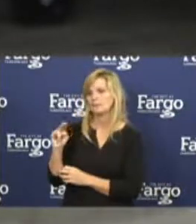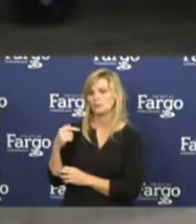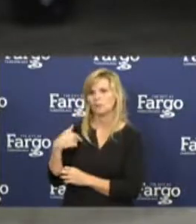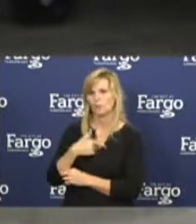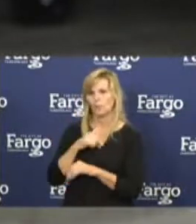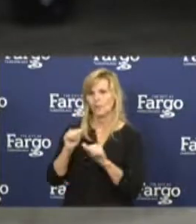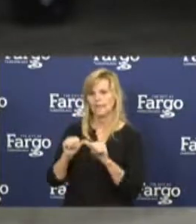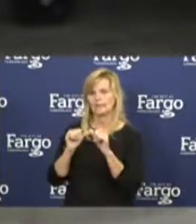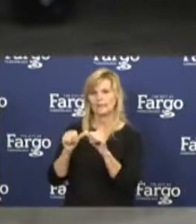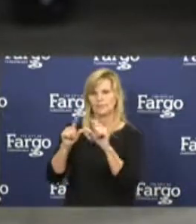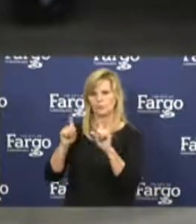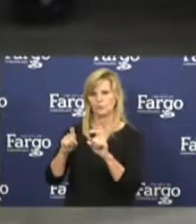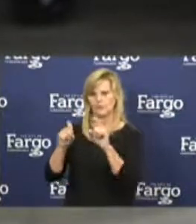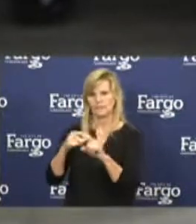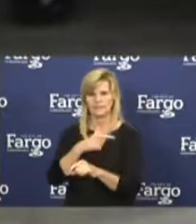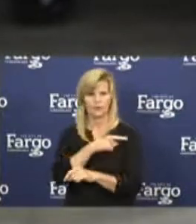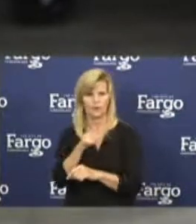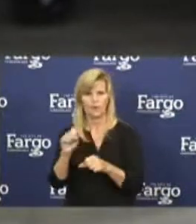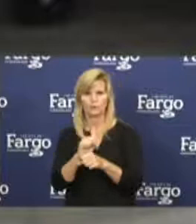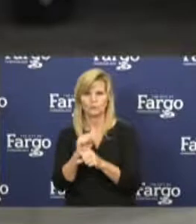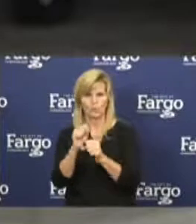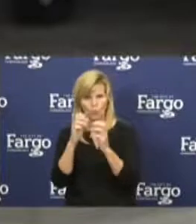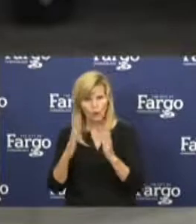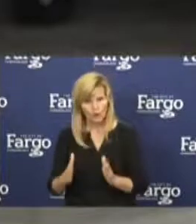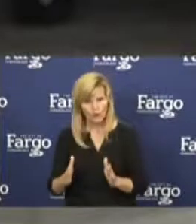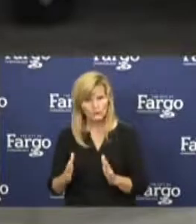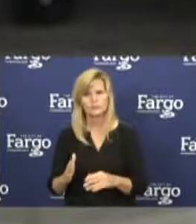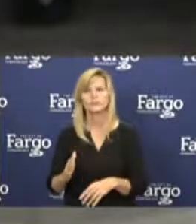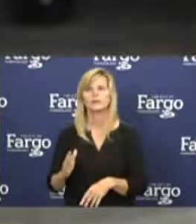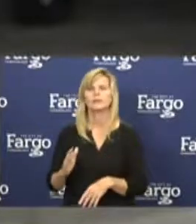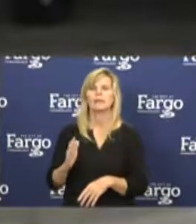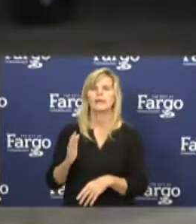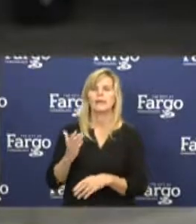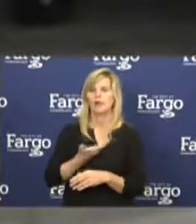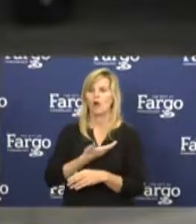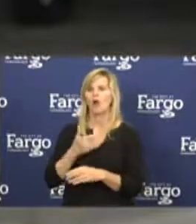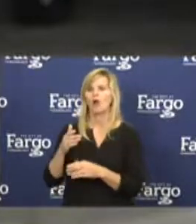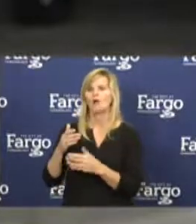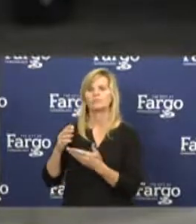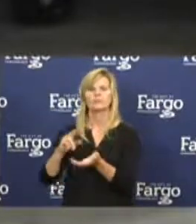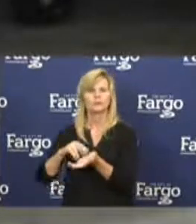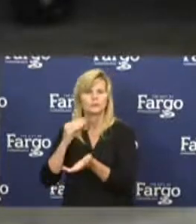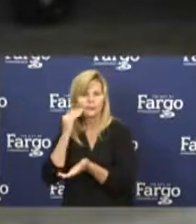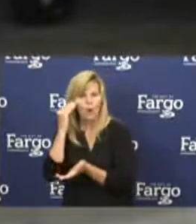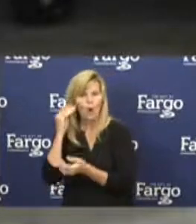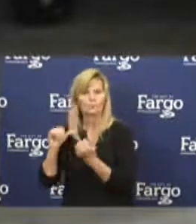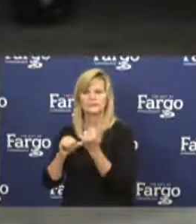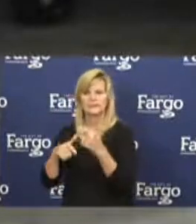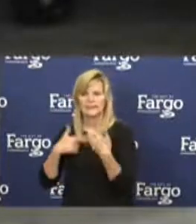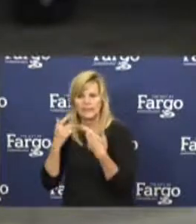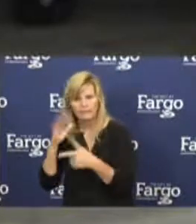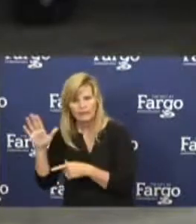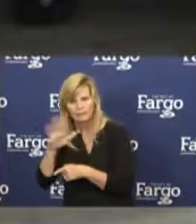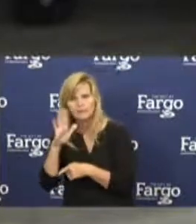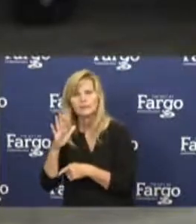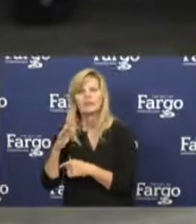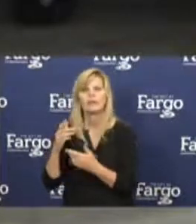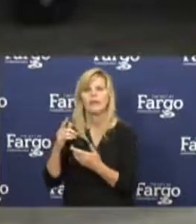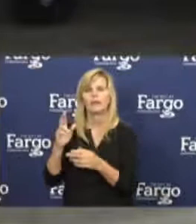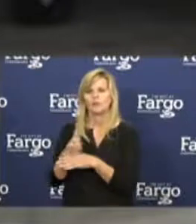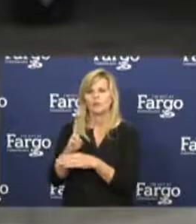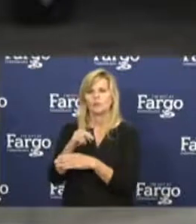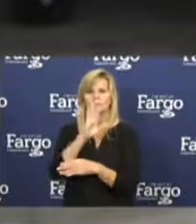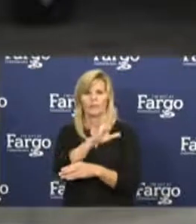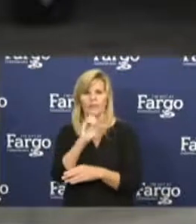continue testing those workers in our congregate care settings and others, and they're able to utilize those